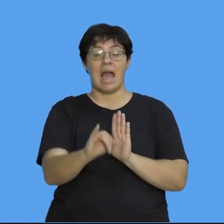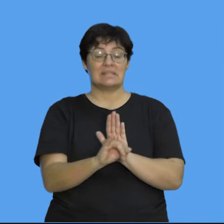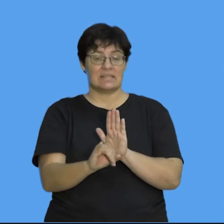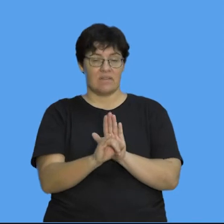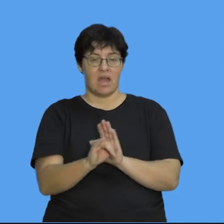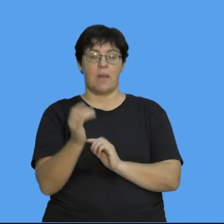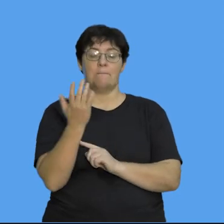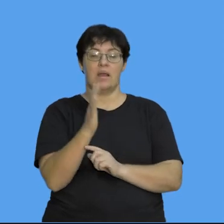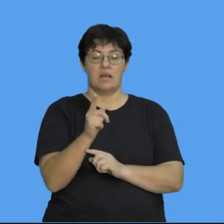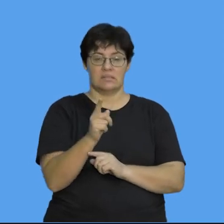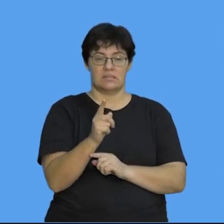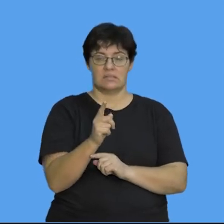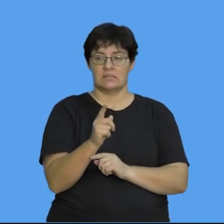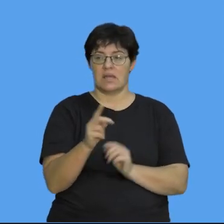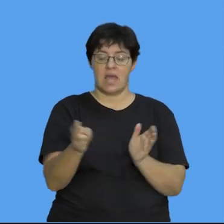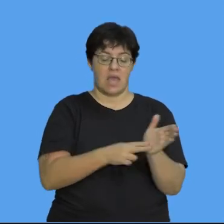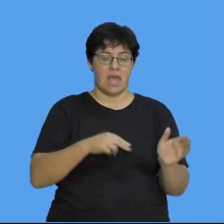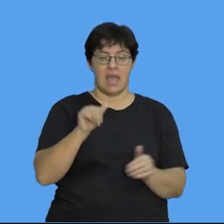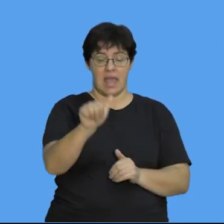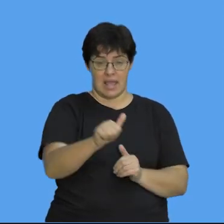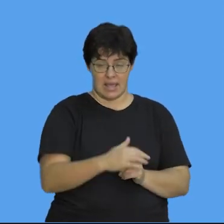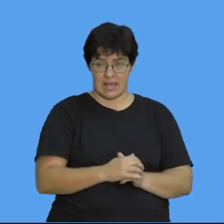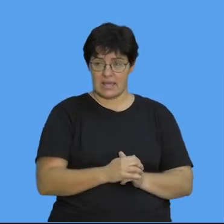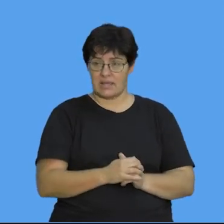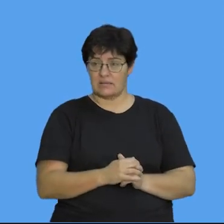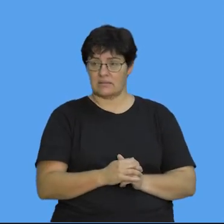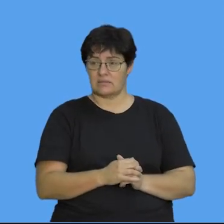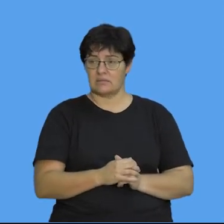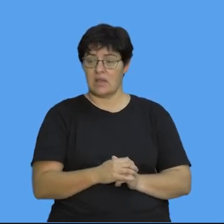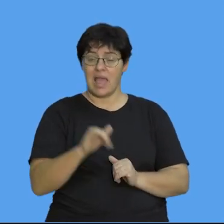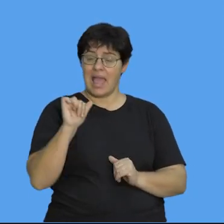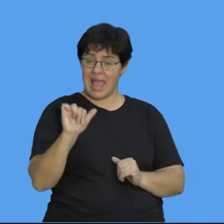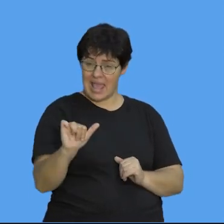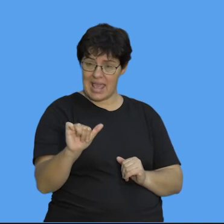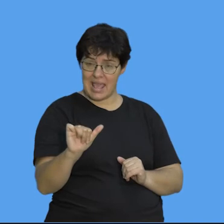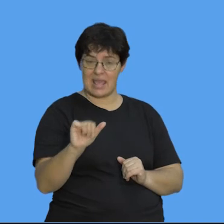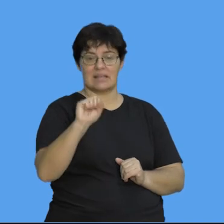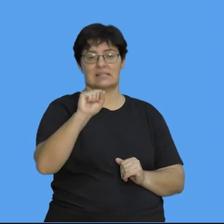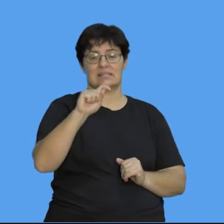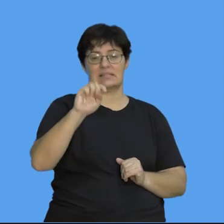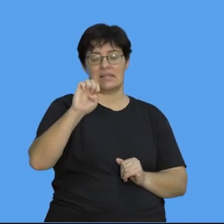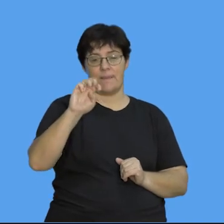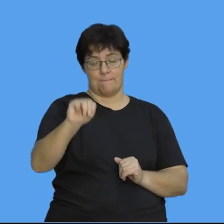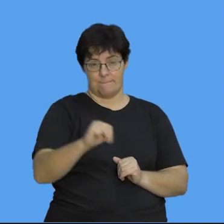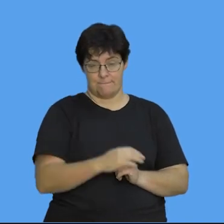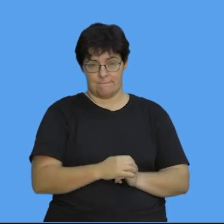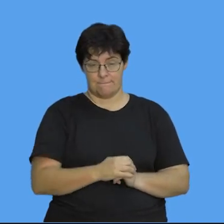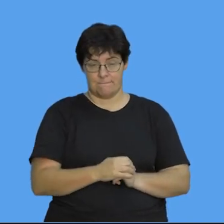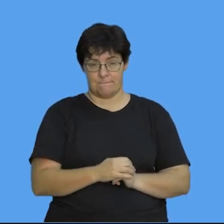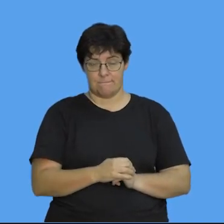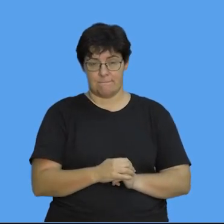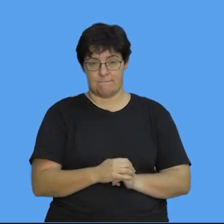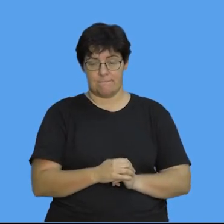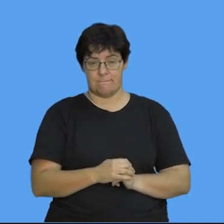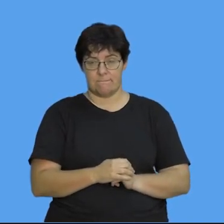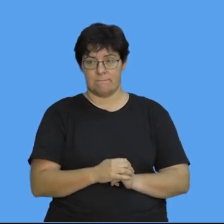identify plant part labeled A. Now A is the stem, and it's called